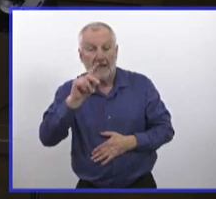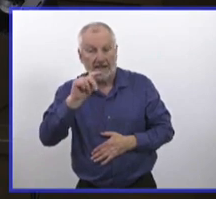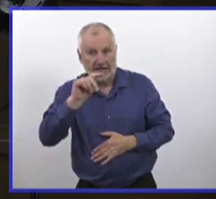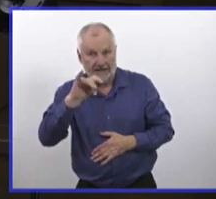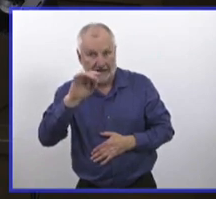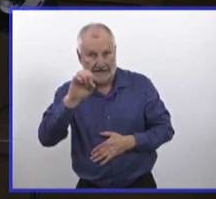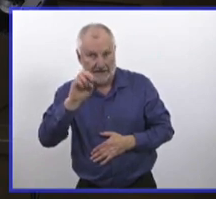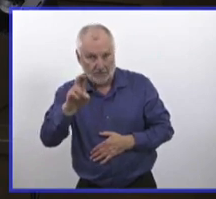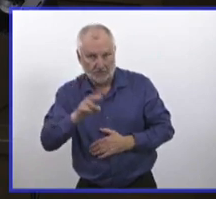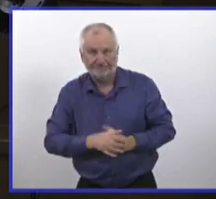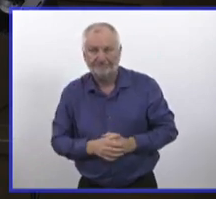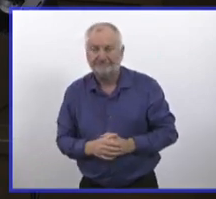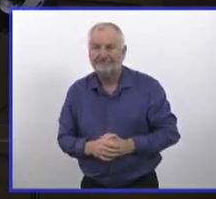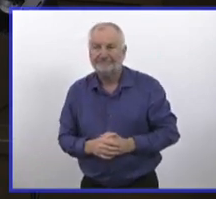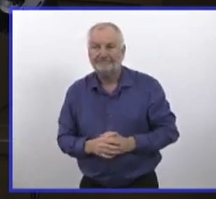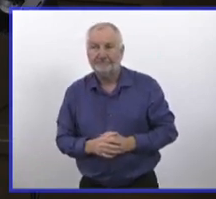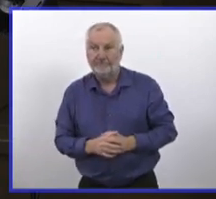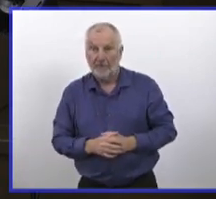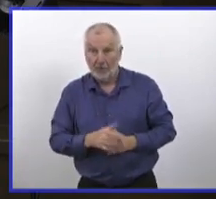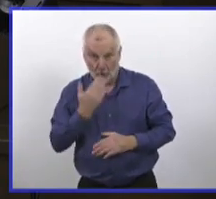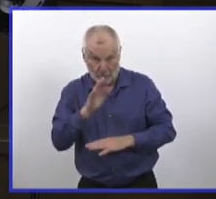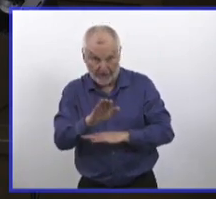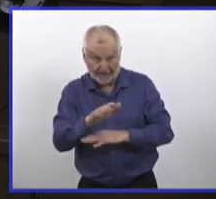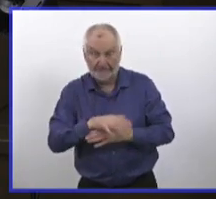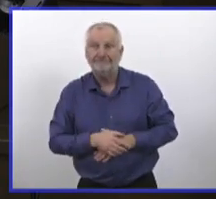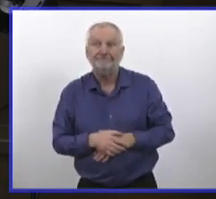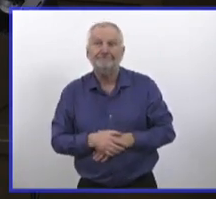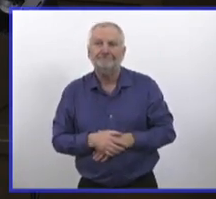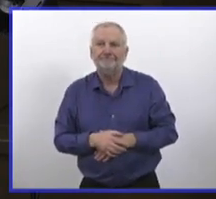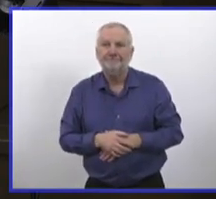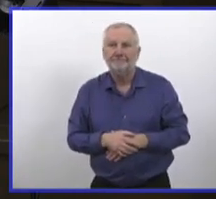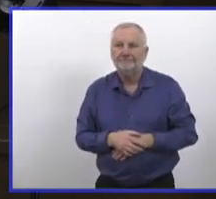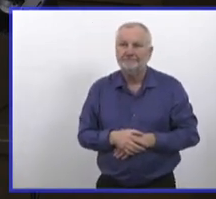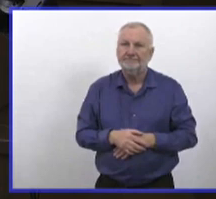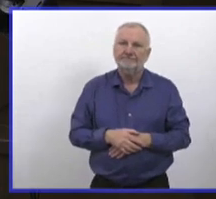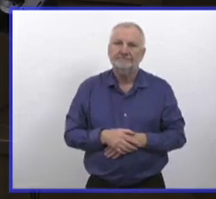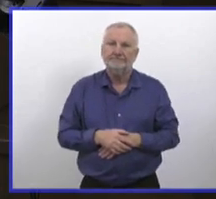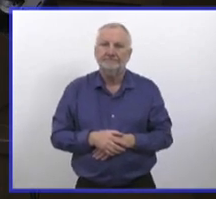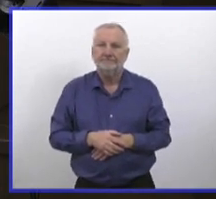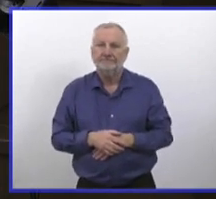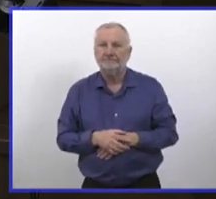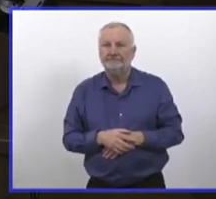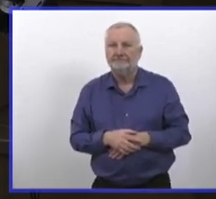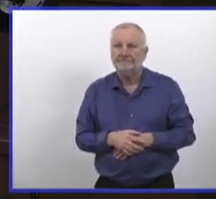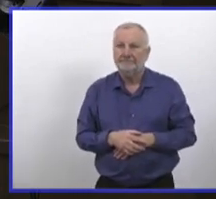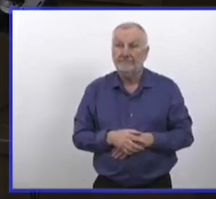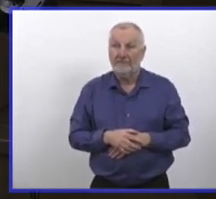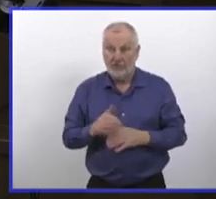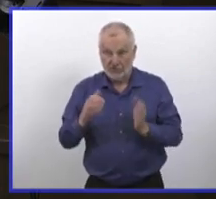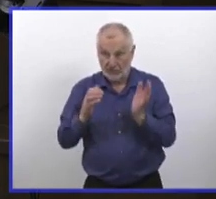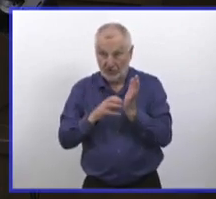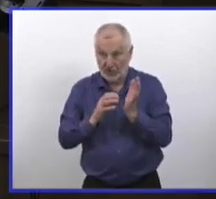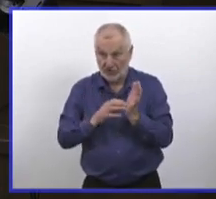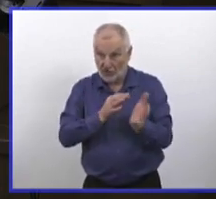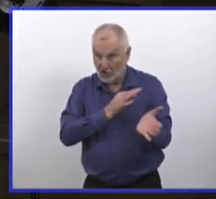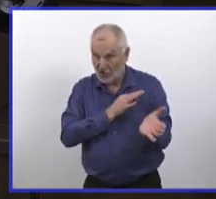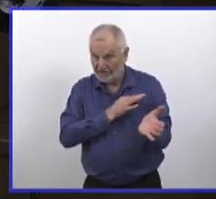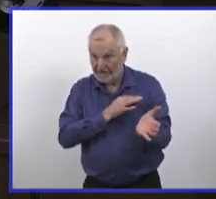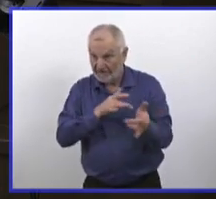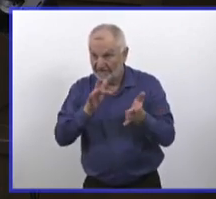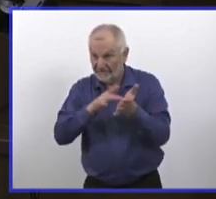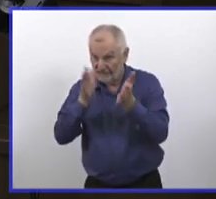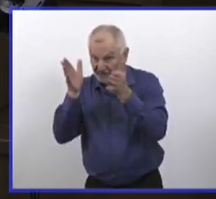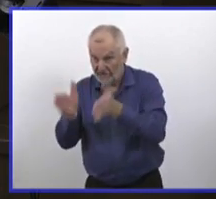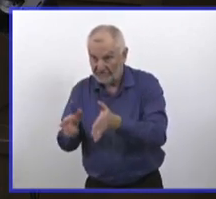good afternoon. When pharmacies and clinics will officially be allowed to administer vaccine to people?